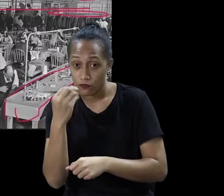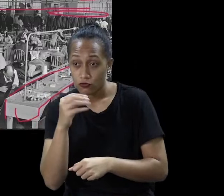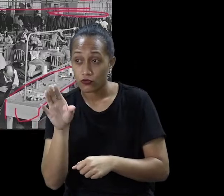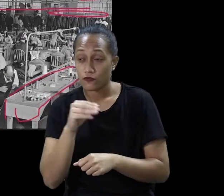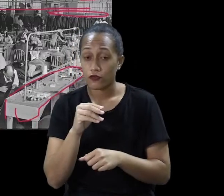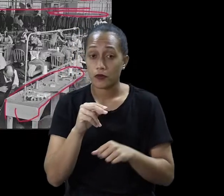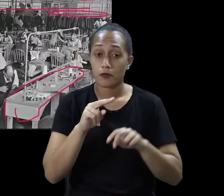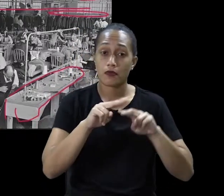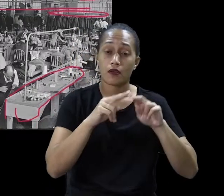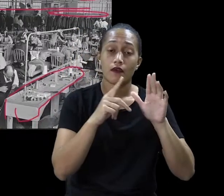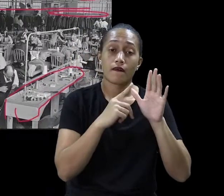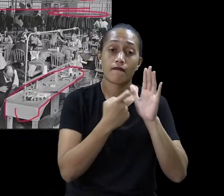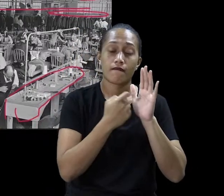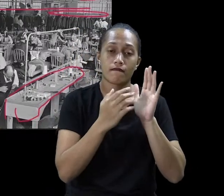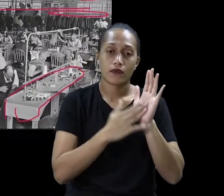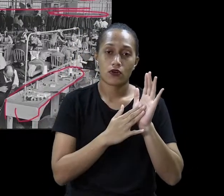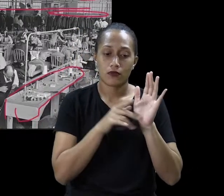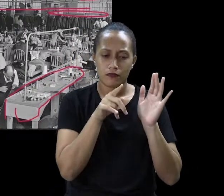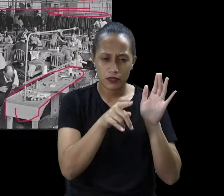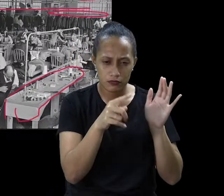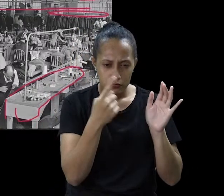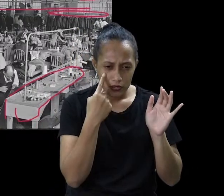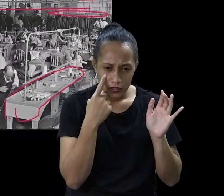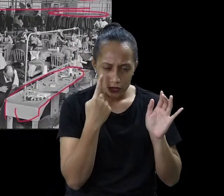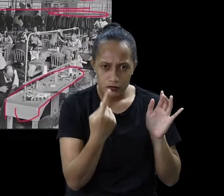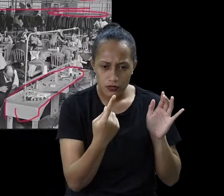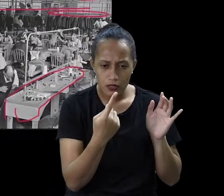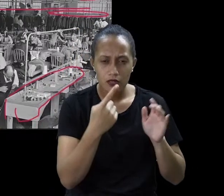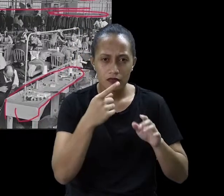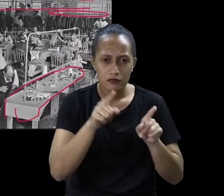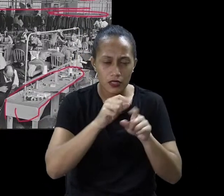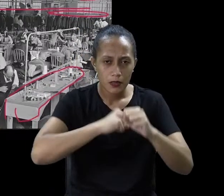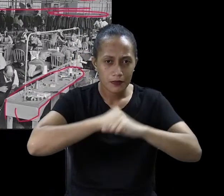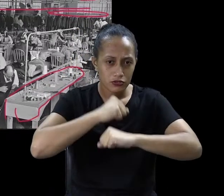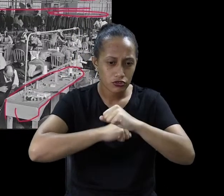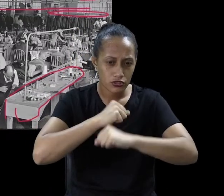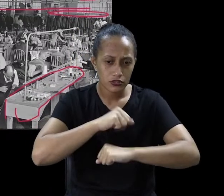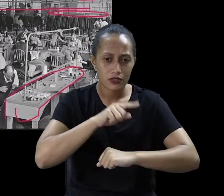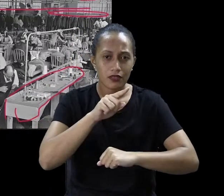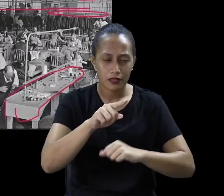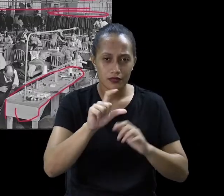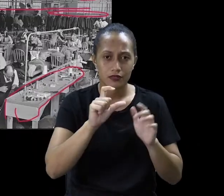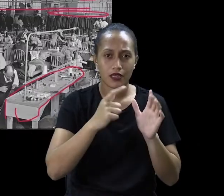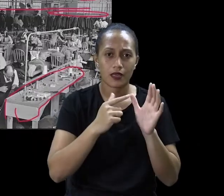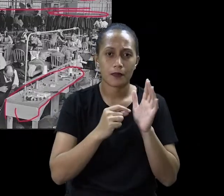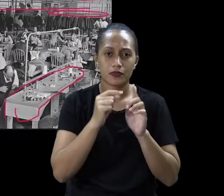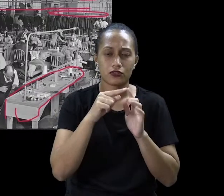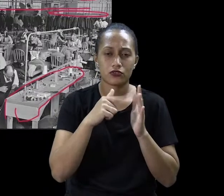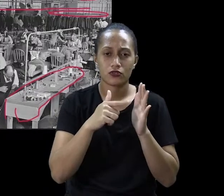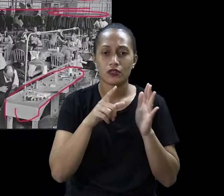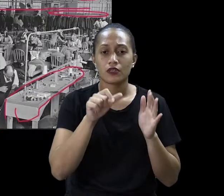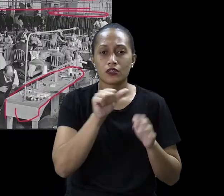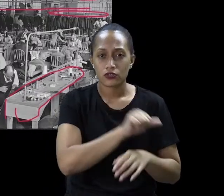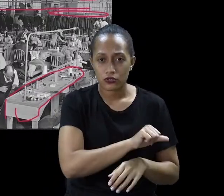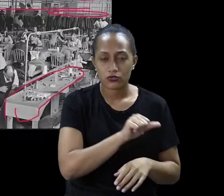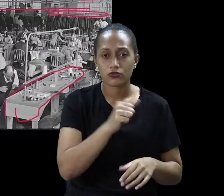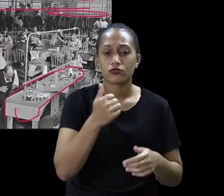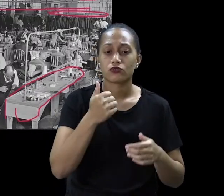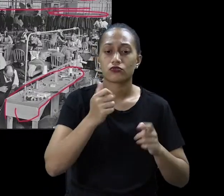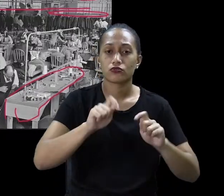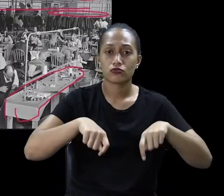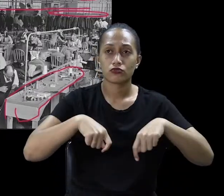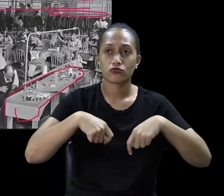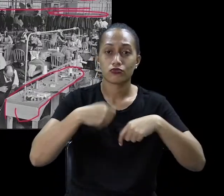Someone has to think about how do you put these things together so that you can produce things in a reasonable way. And obviously you want to produce as much as